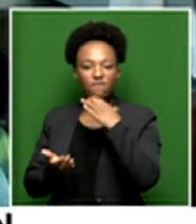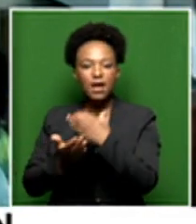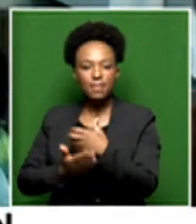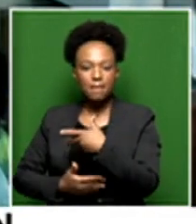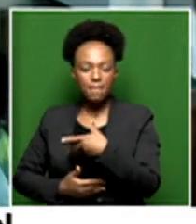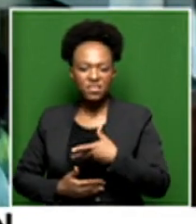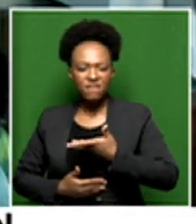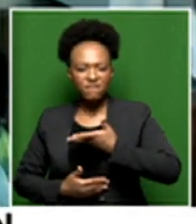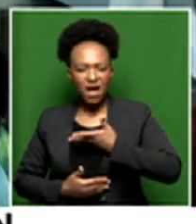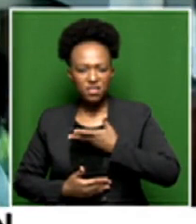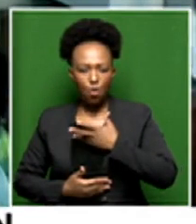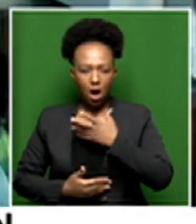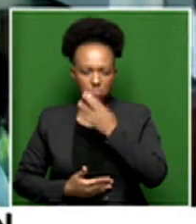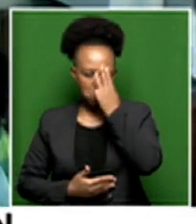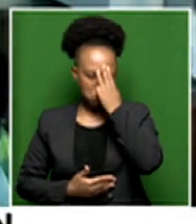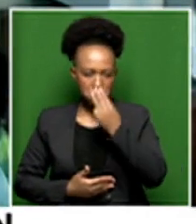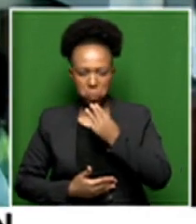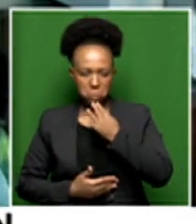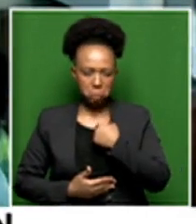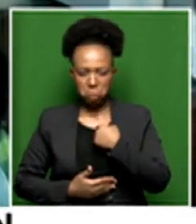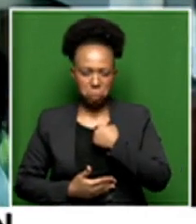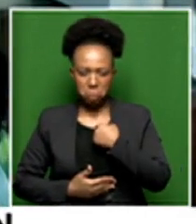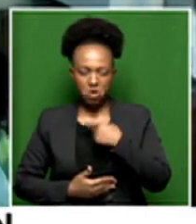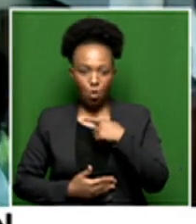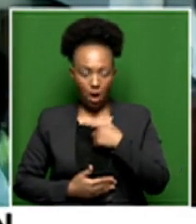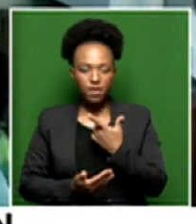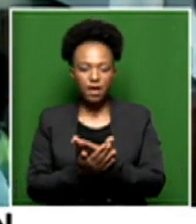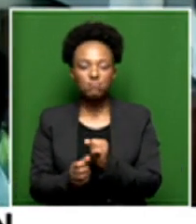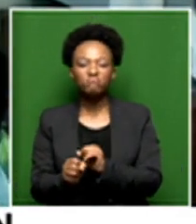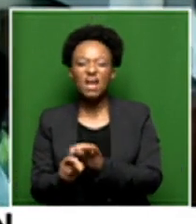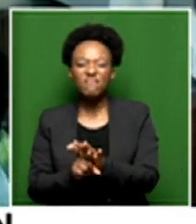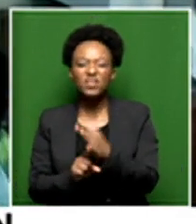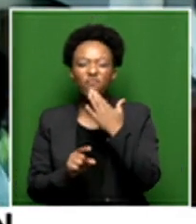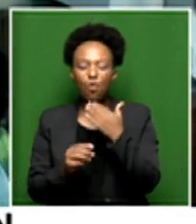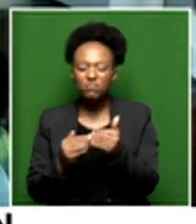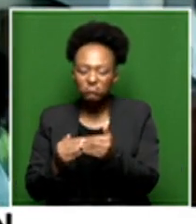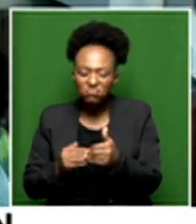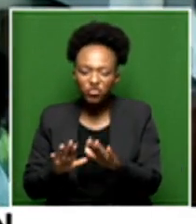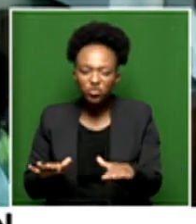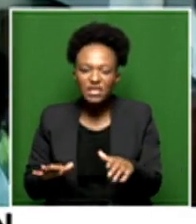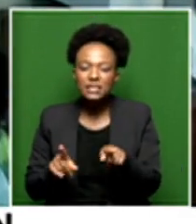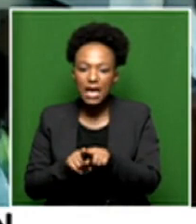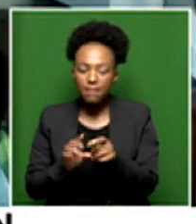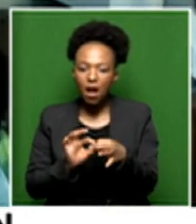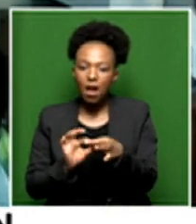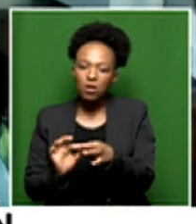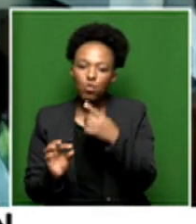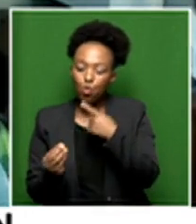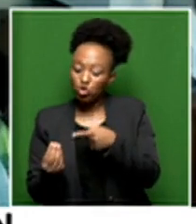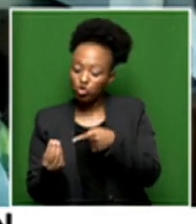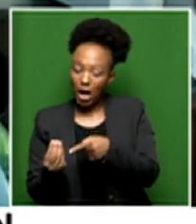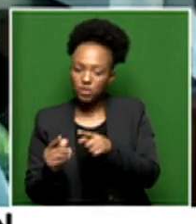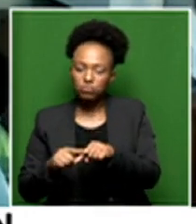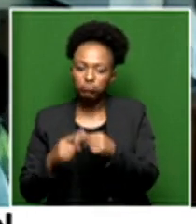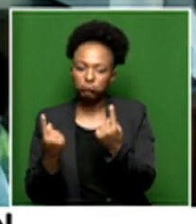moods can actually affect the way that they care for their children, and how this relates to atypical children. Absolutely.